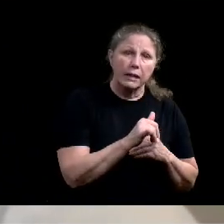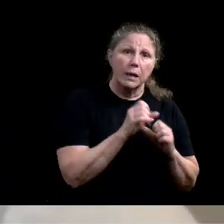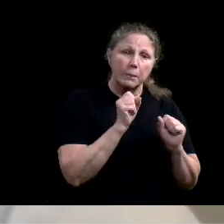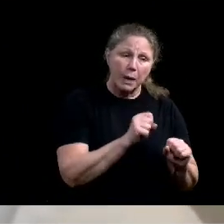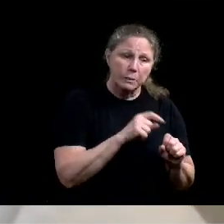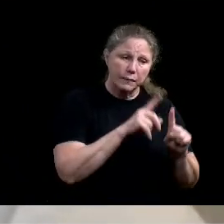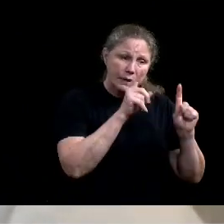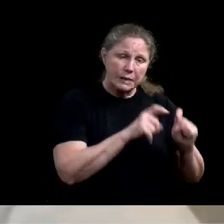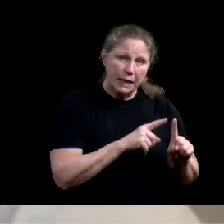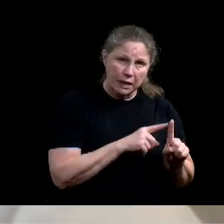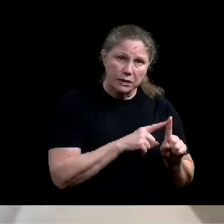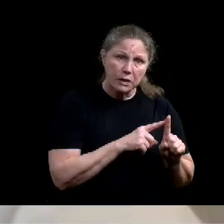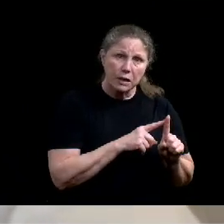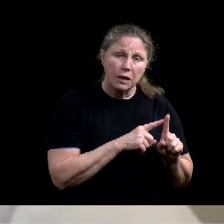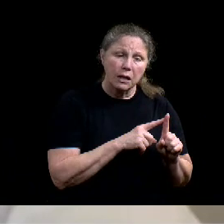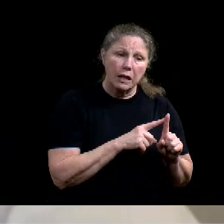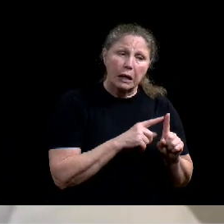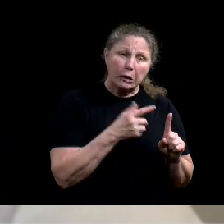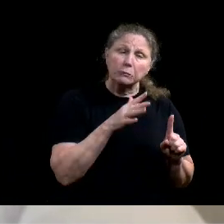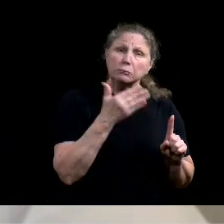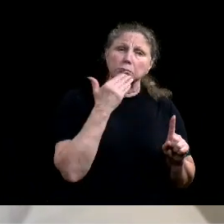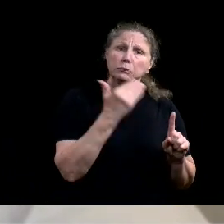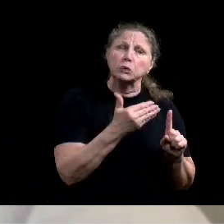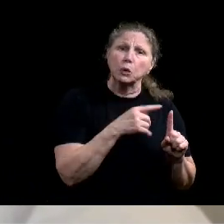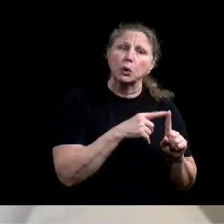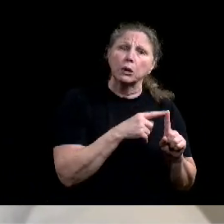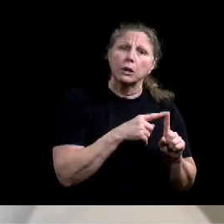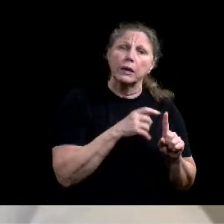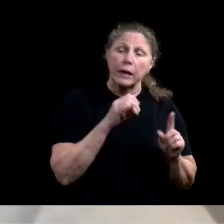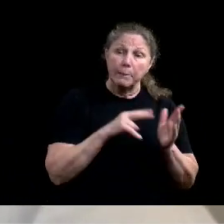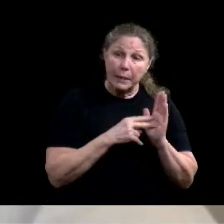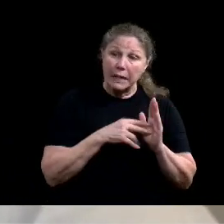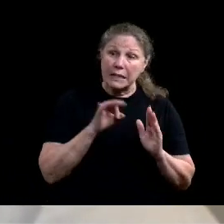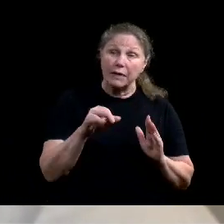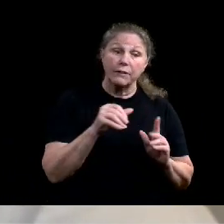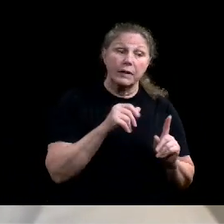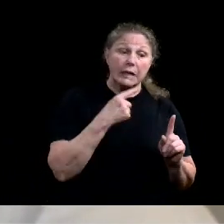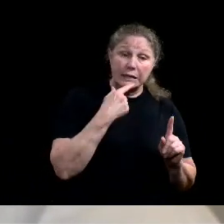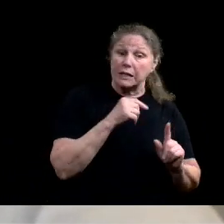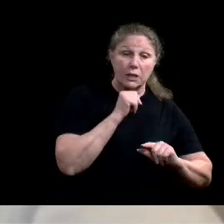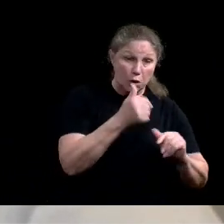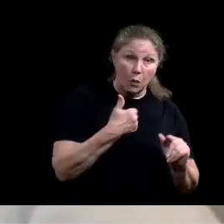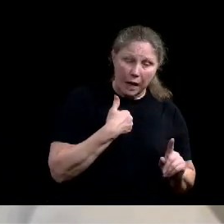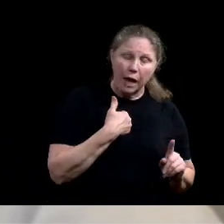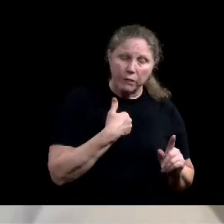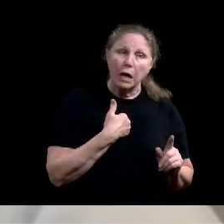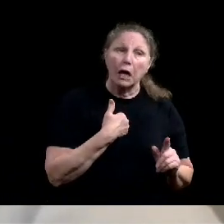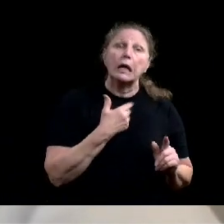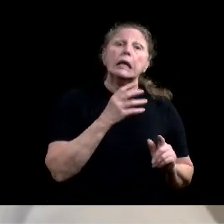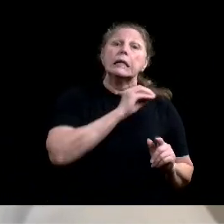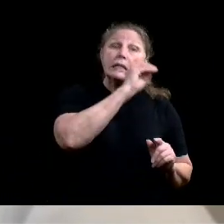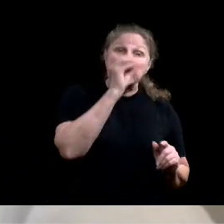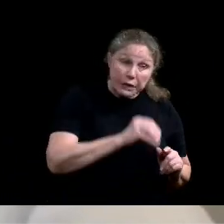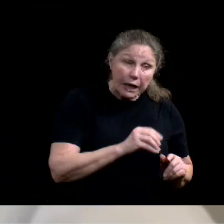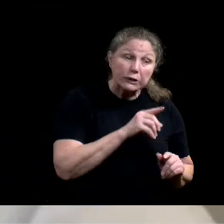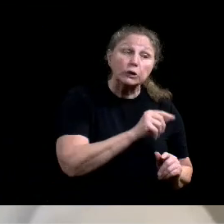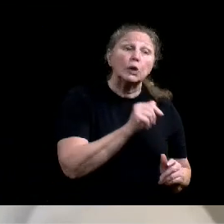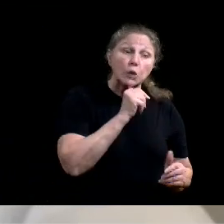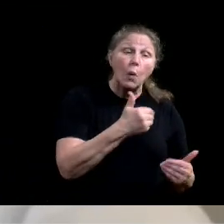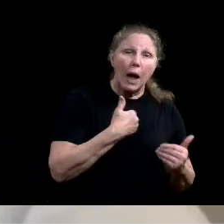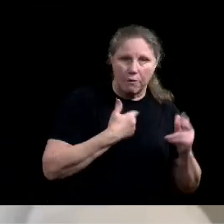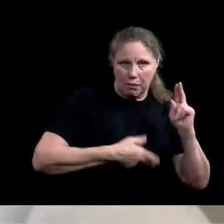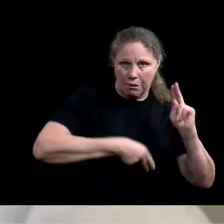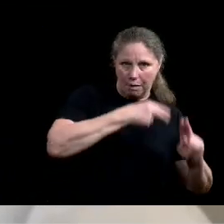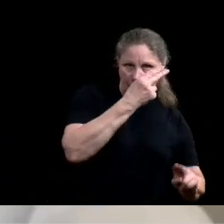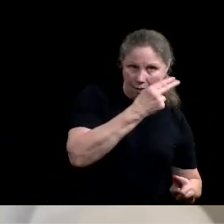negative result, you probably don't have the coronavirus. But that's because the prevalence is so low. If the prevalence is